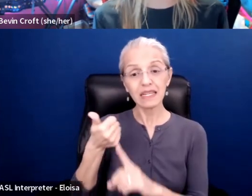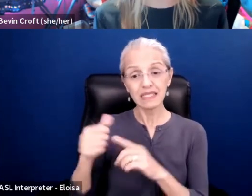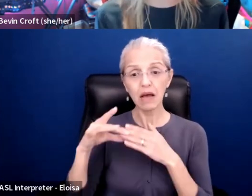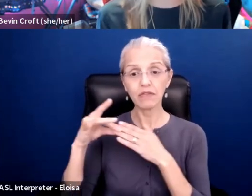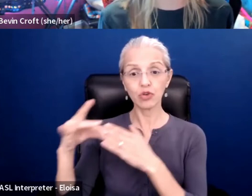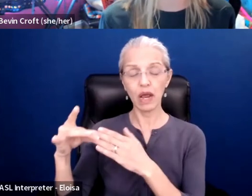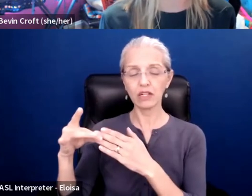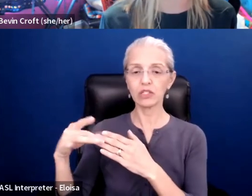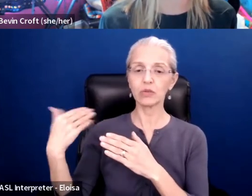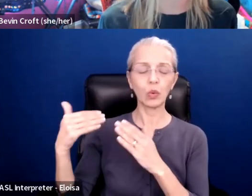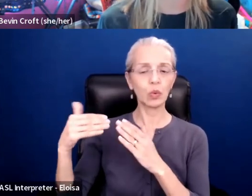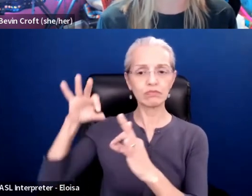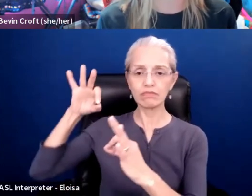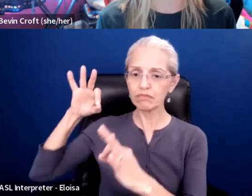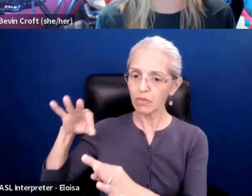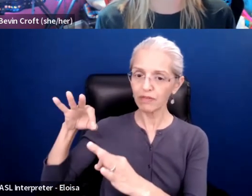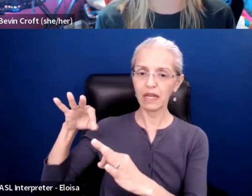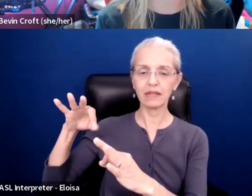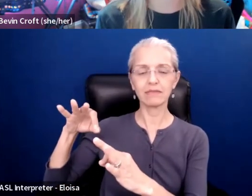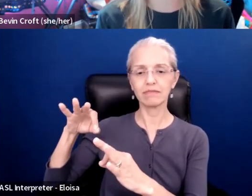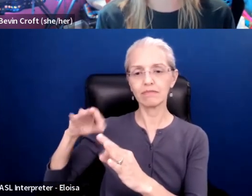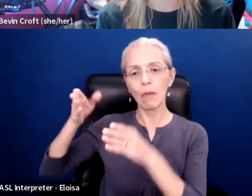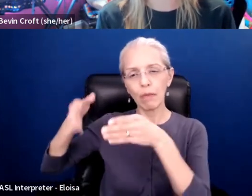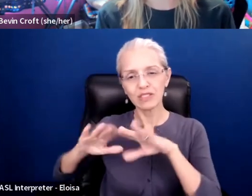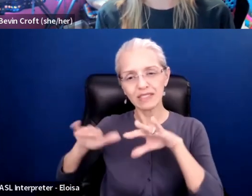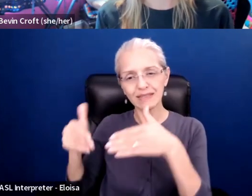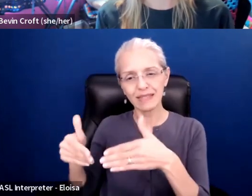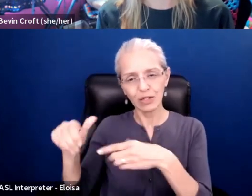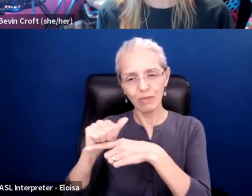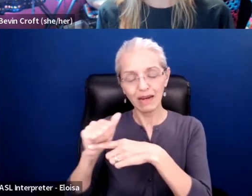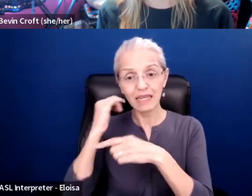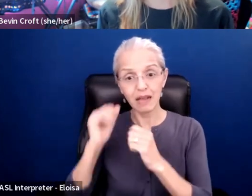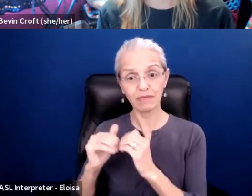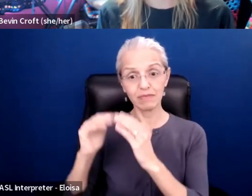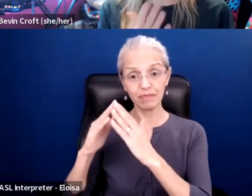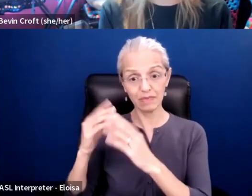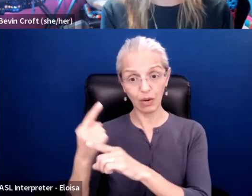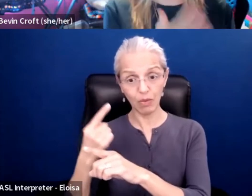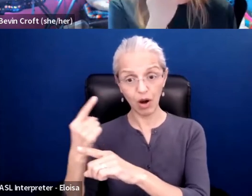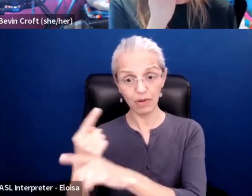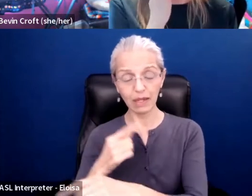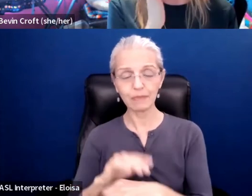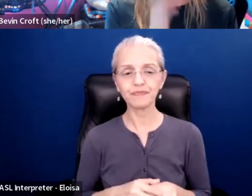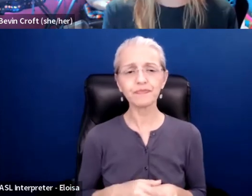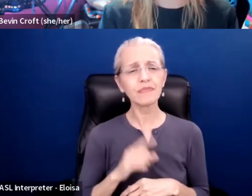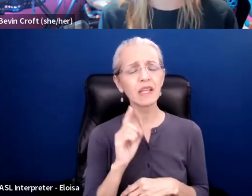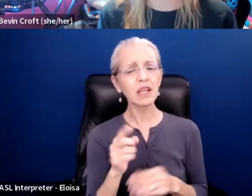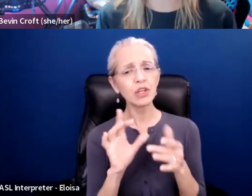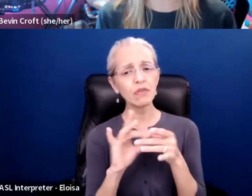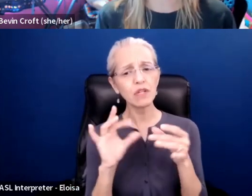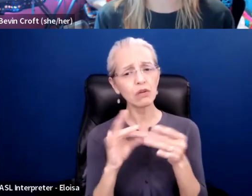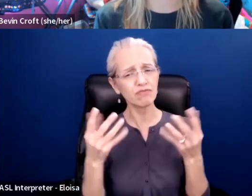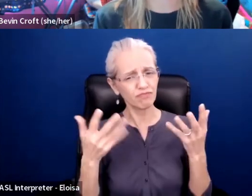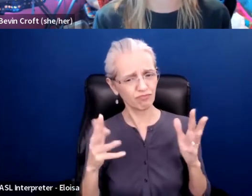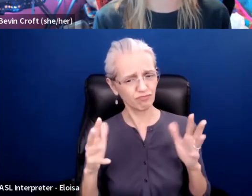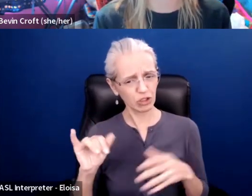quintessential person-centered practice when implemented properly. So you've spoken a lot about this already, Jennifer, but I